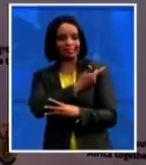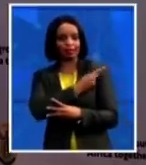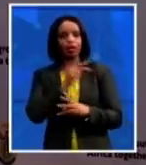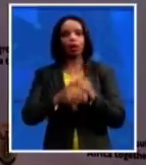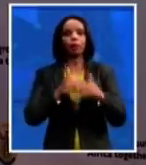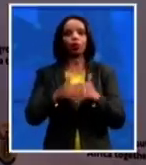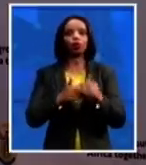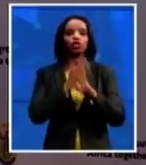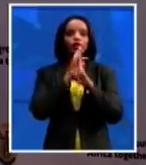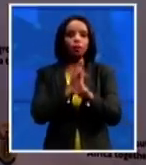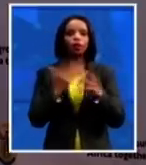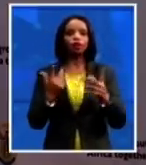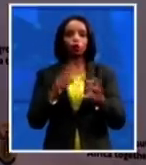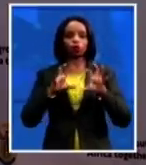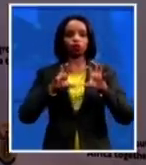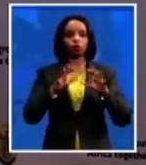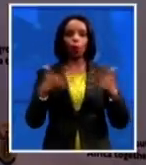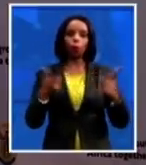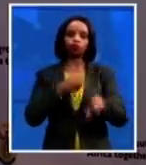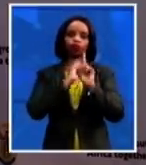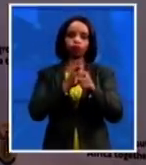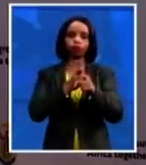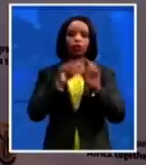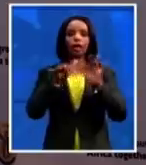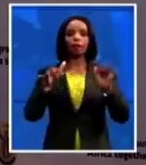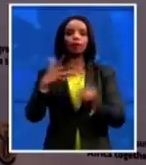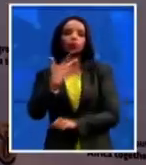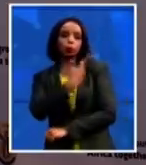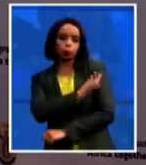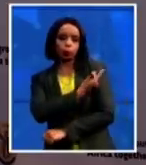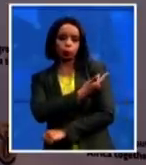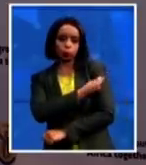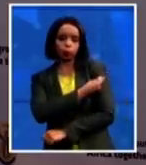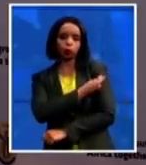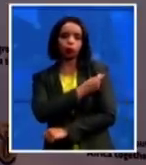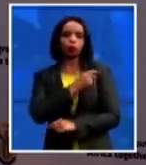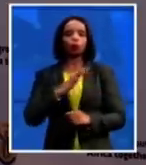which was brought to the cabinet in relations to that particular case, the mandatory